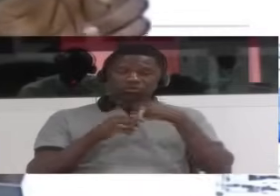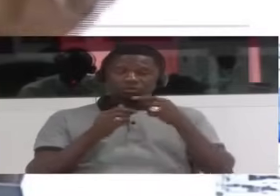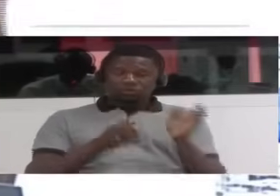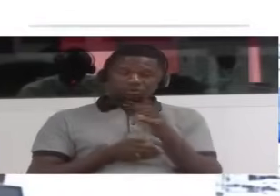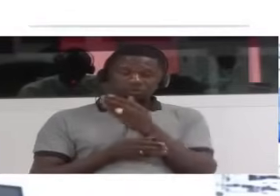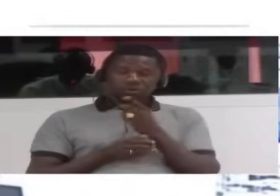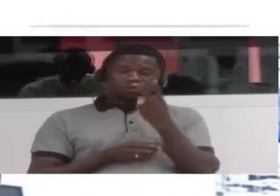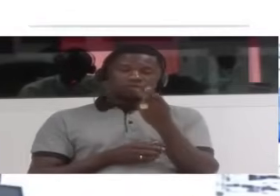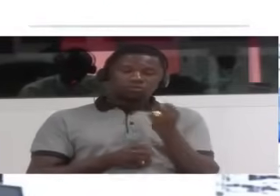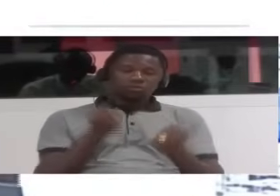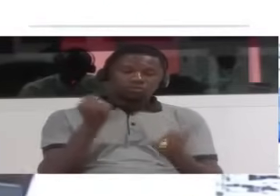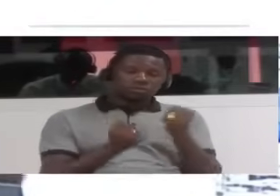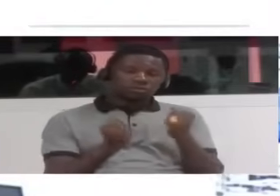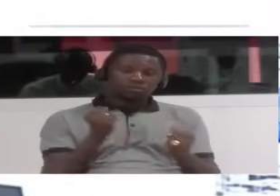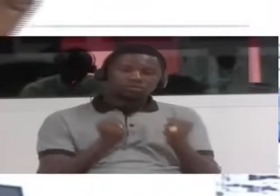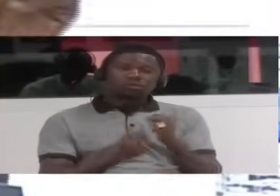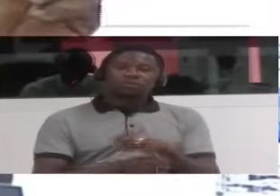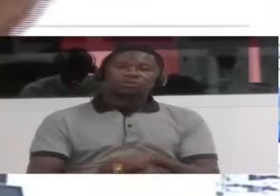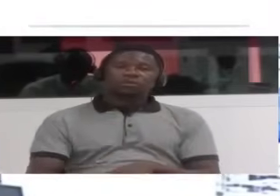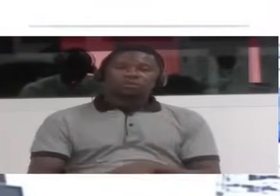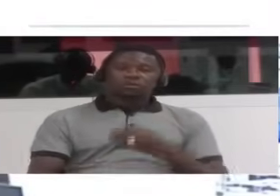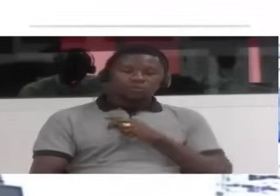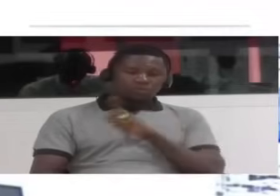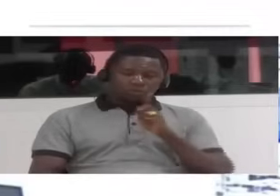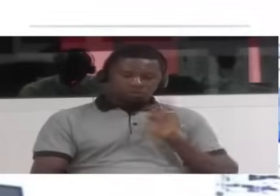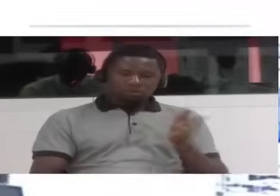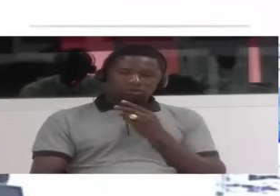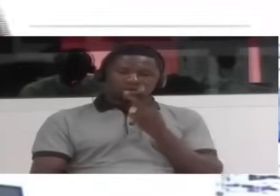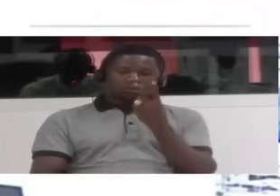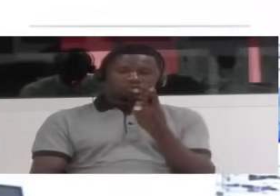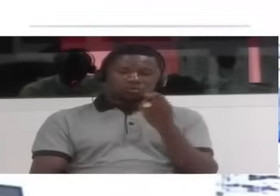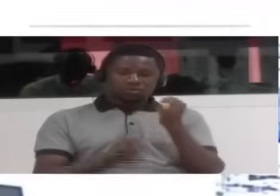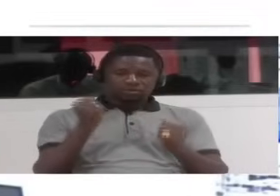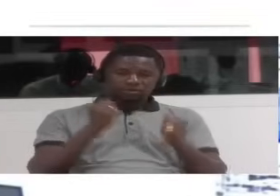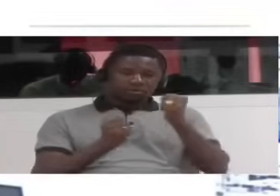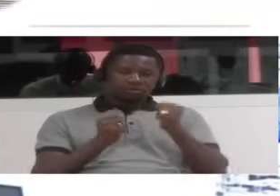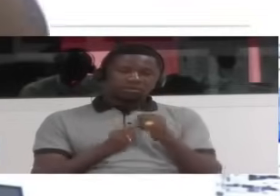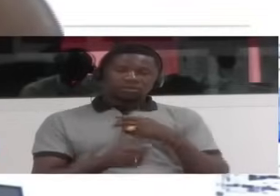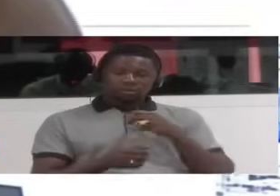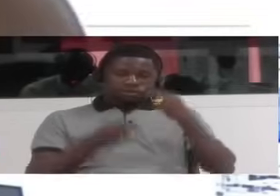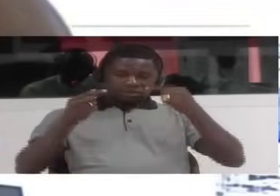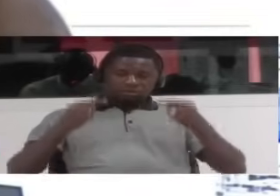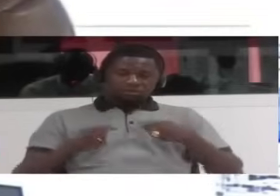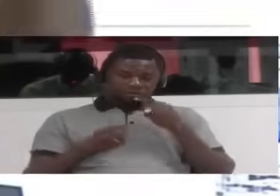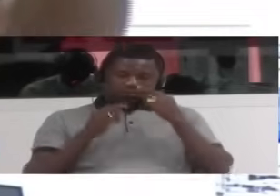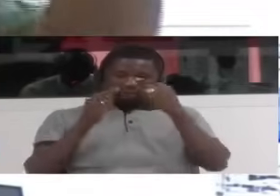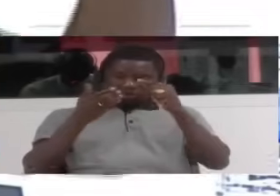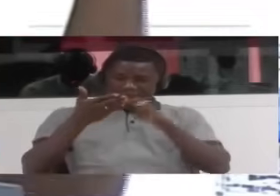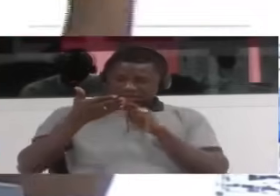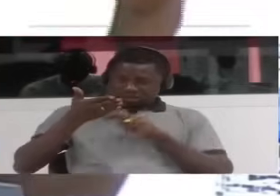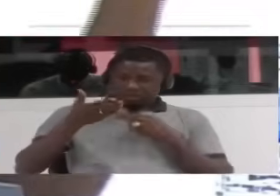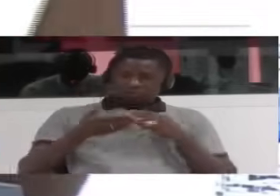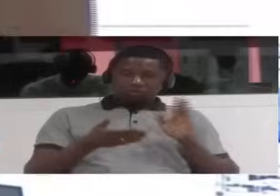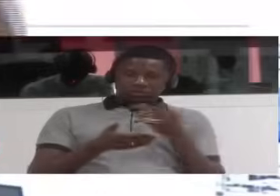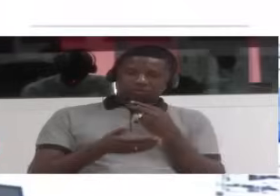vehicles. We went with 2 vehicles. You know, as in the statement you read that we went for the